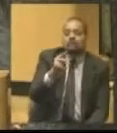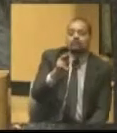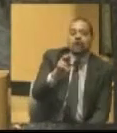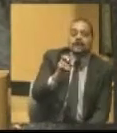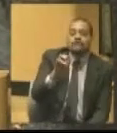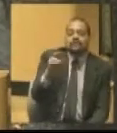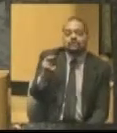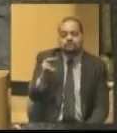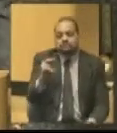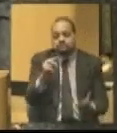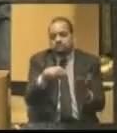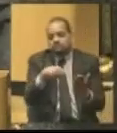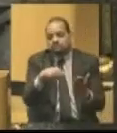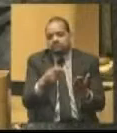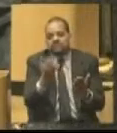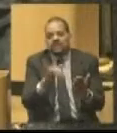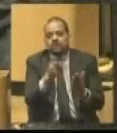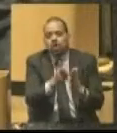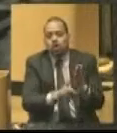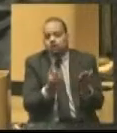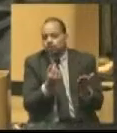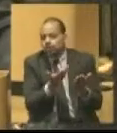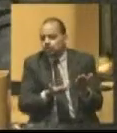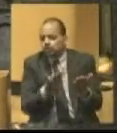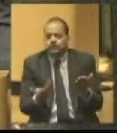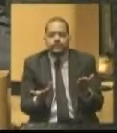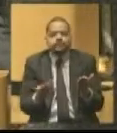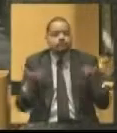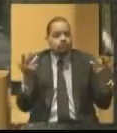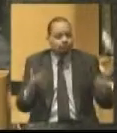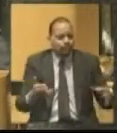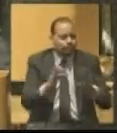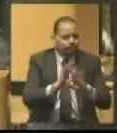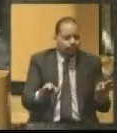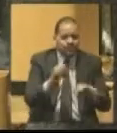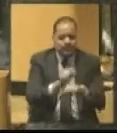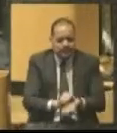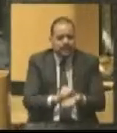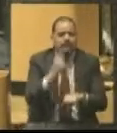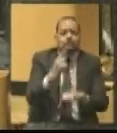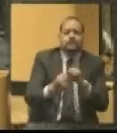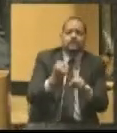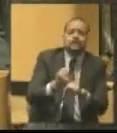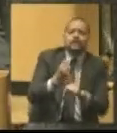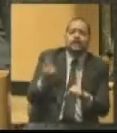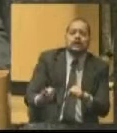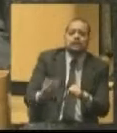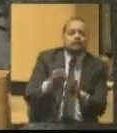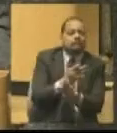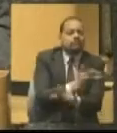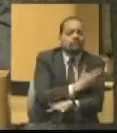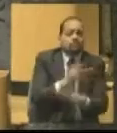government had been freeing slaves for nearly a year and a half, if tens of thousands had already been emancipated, what changed after Lincoln issued